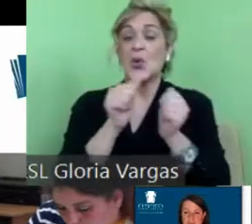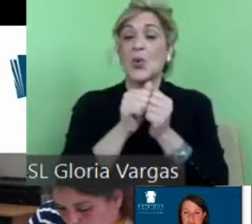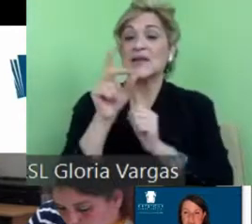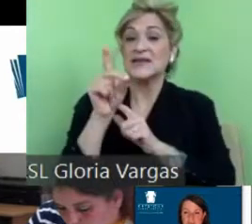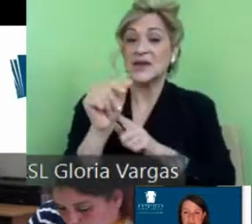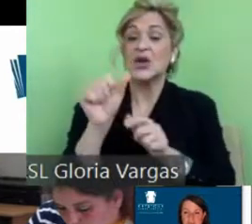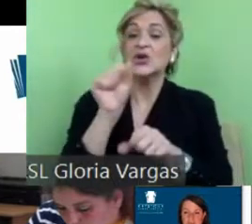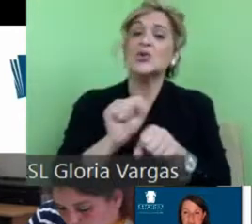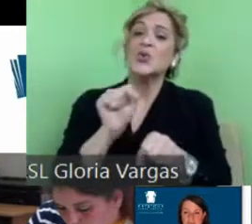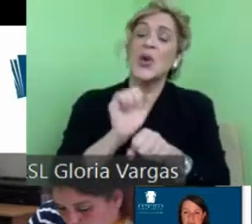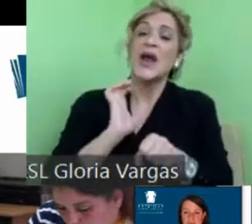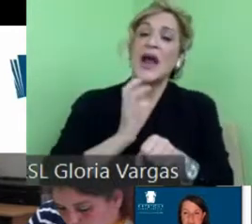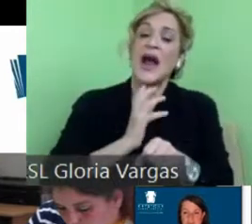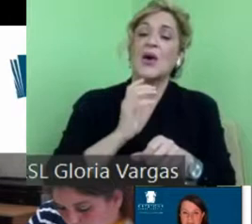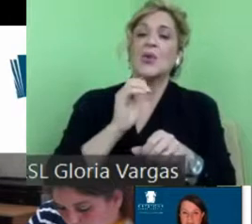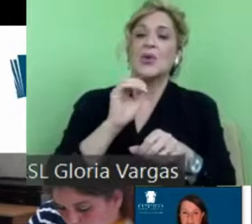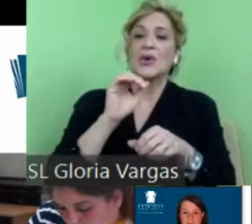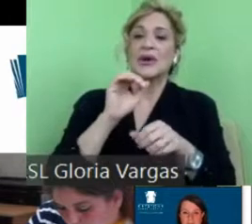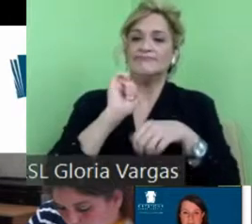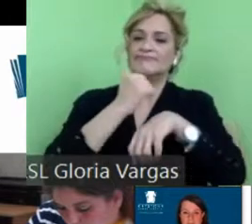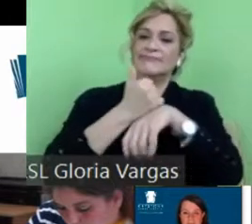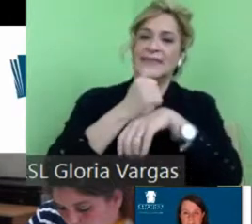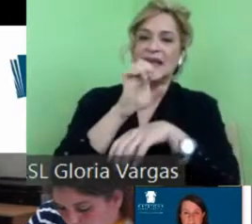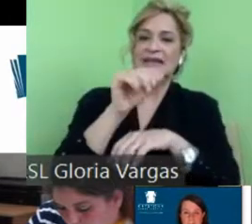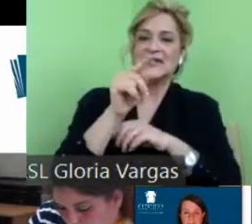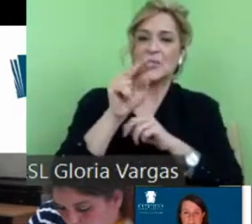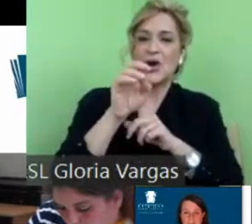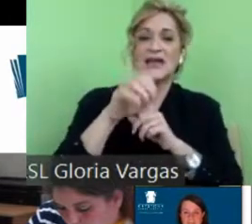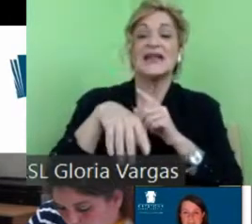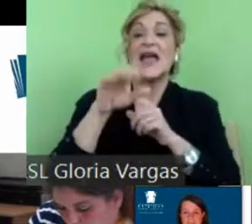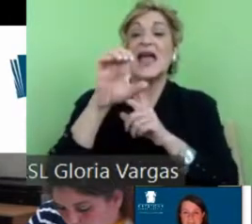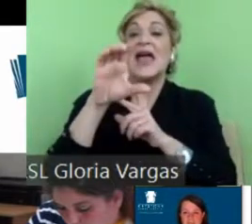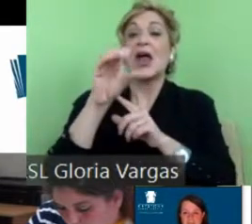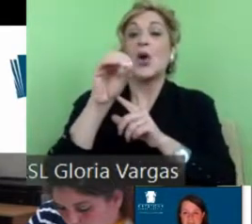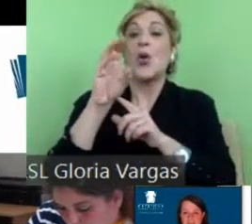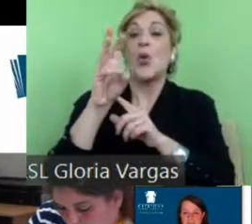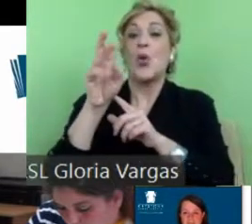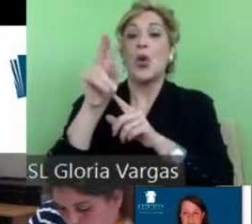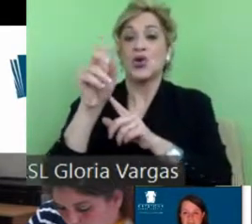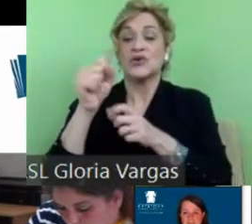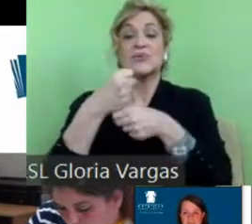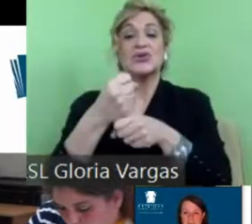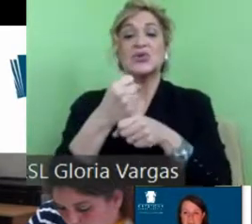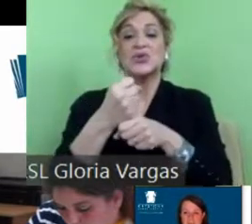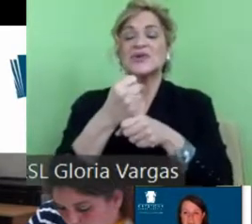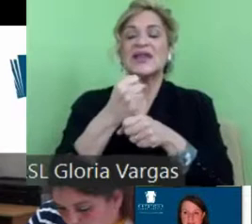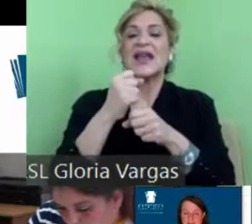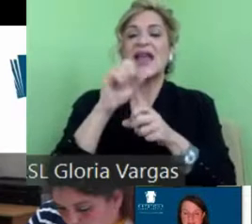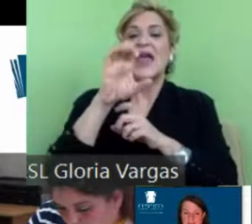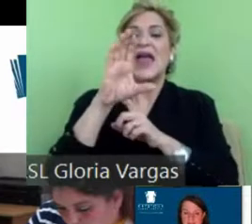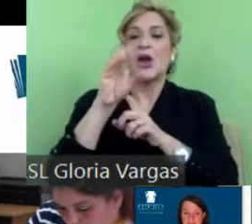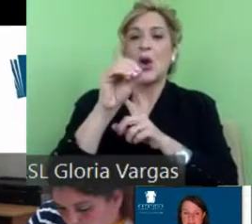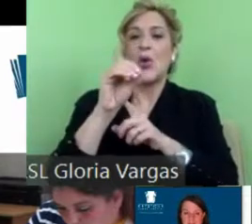work in our social enterprise, EcoVox. The EcoVox is producing eco-friendly canvas bags. persons